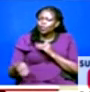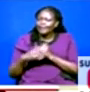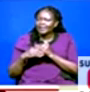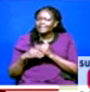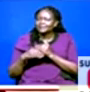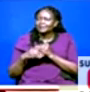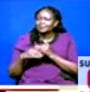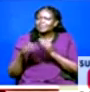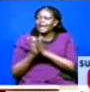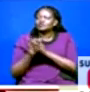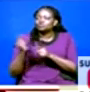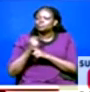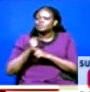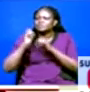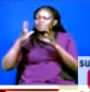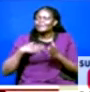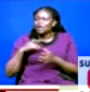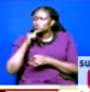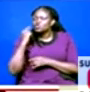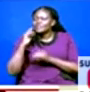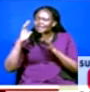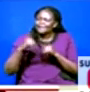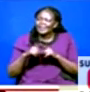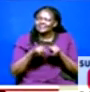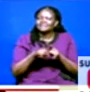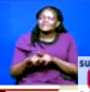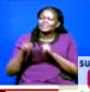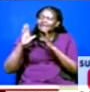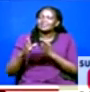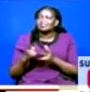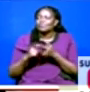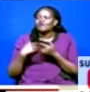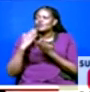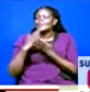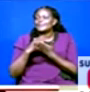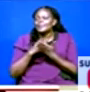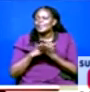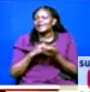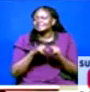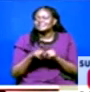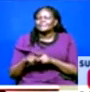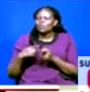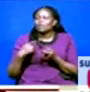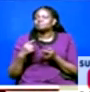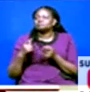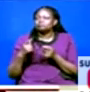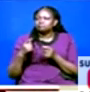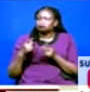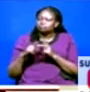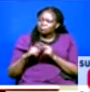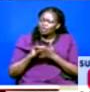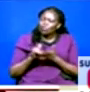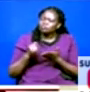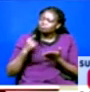train our teachers. And not only the teachers, even our directors, we have programs, even now we have rolled them that will be on throughout the